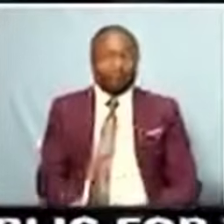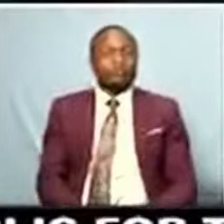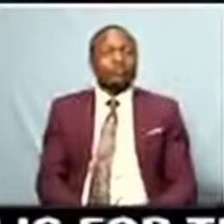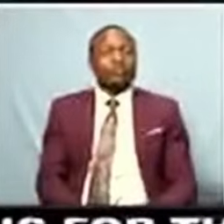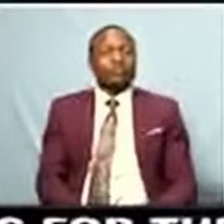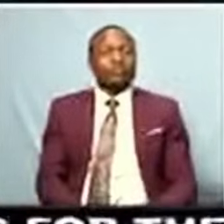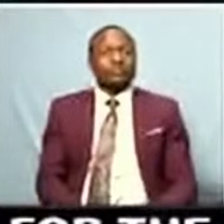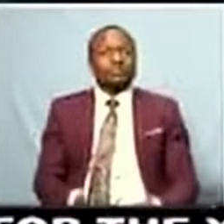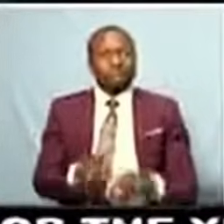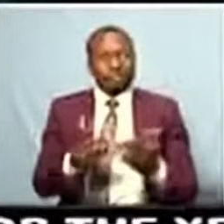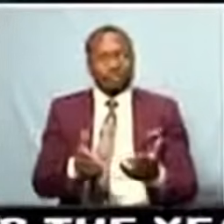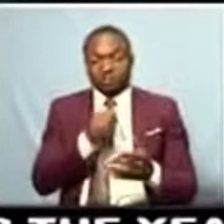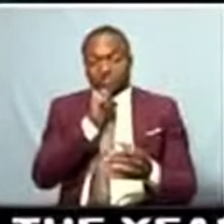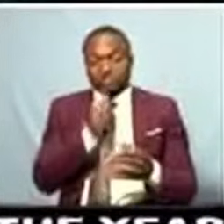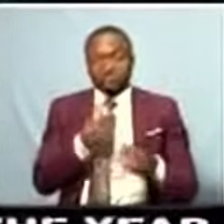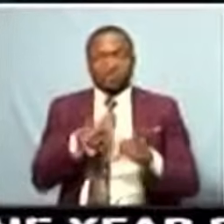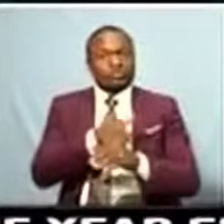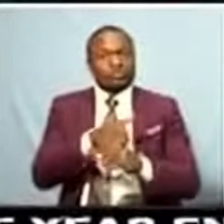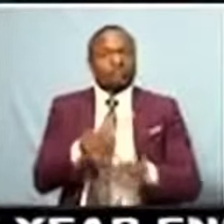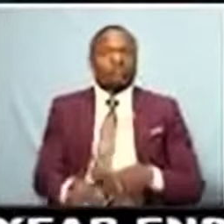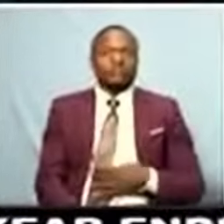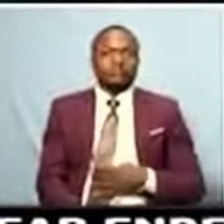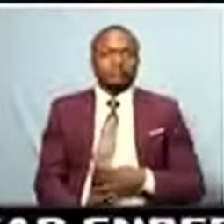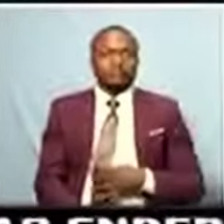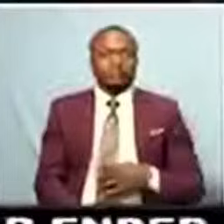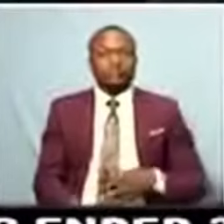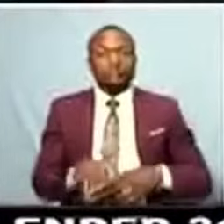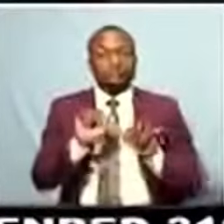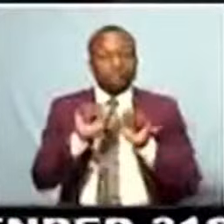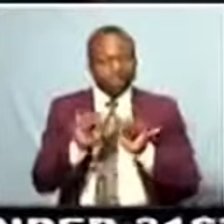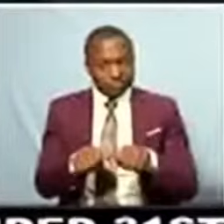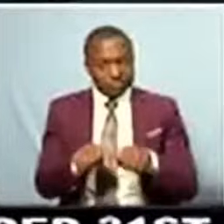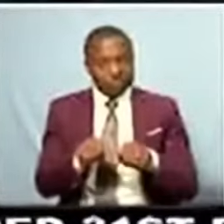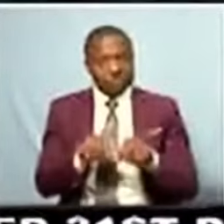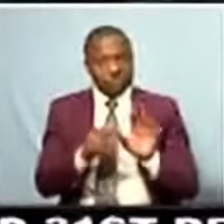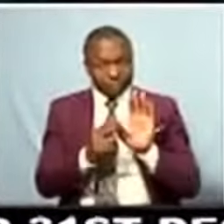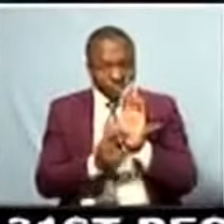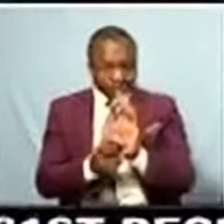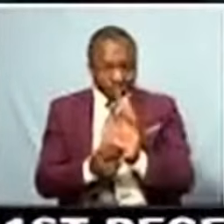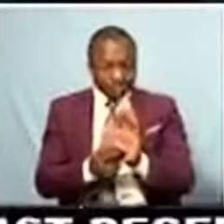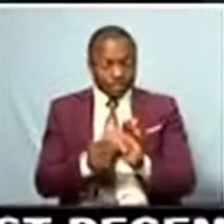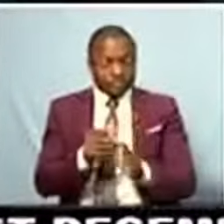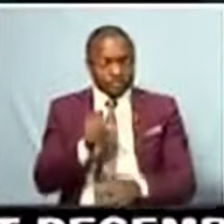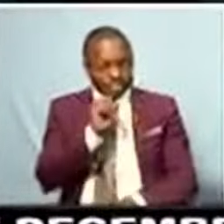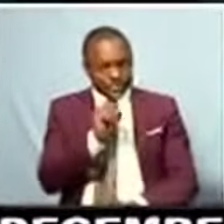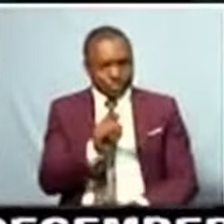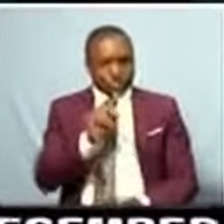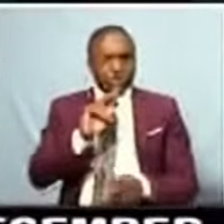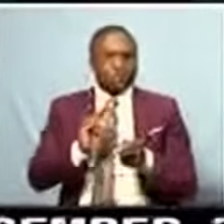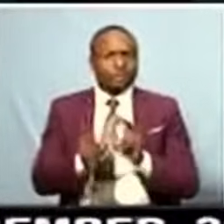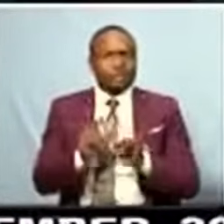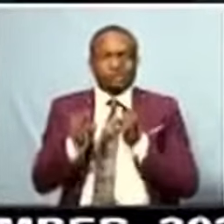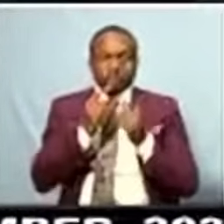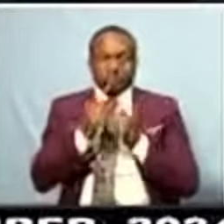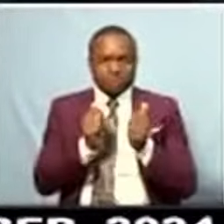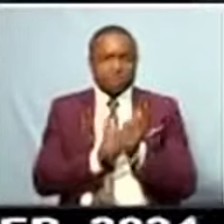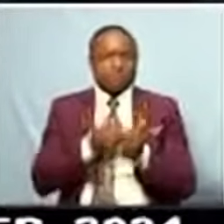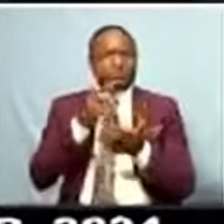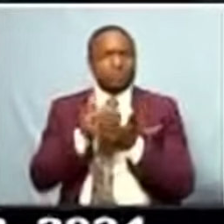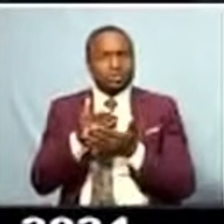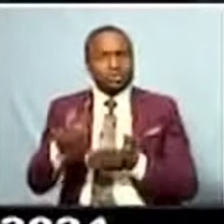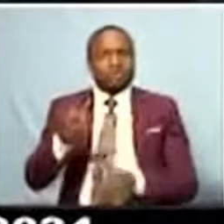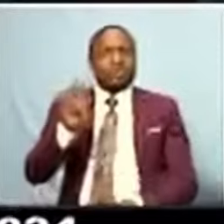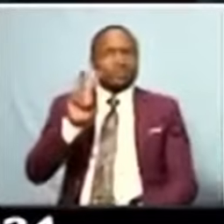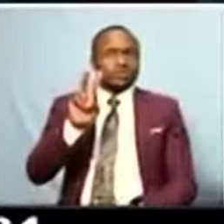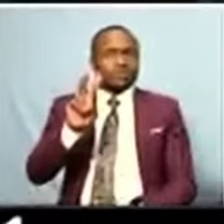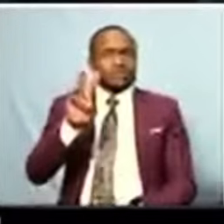or excluded. And then you can also confirm, because you have rushed to talk about buying 26 new